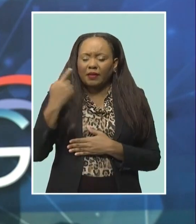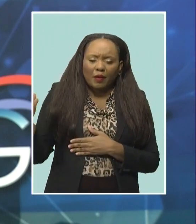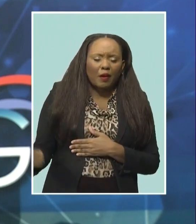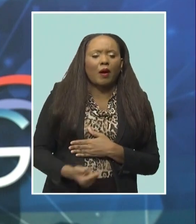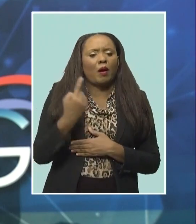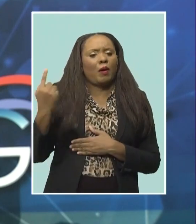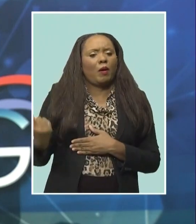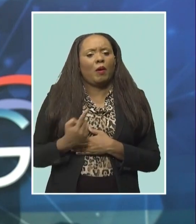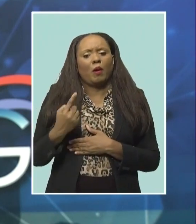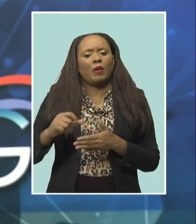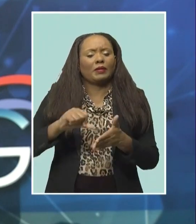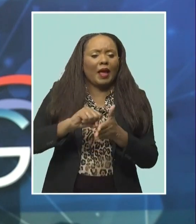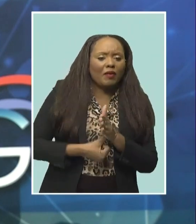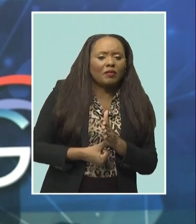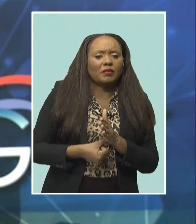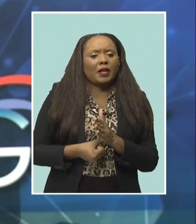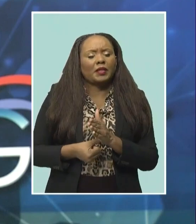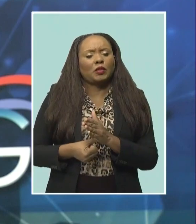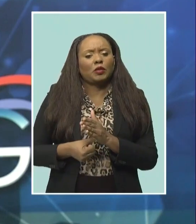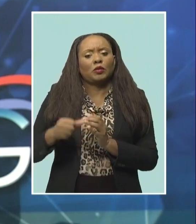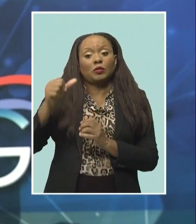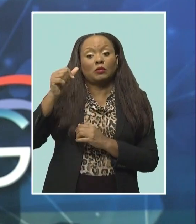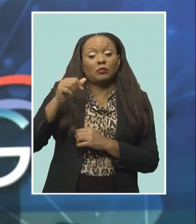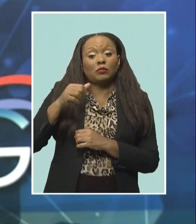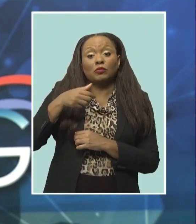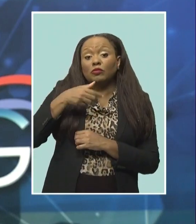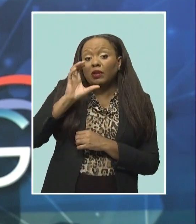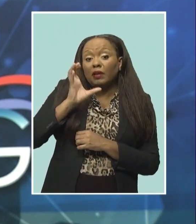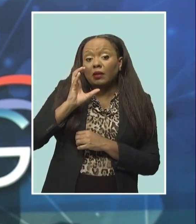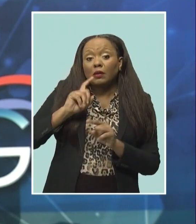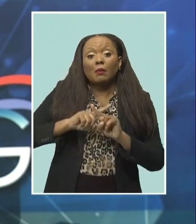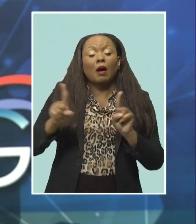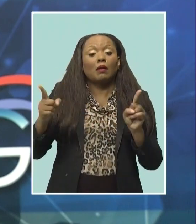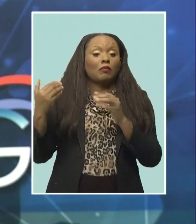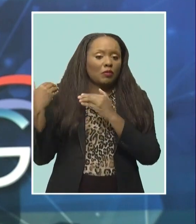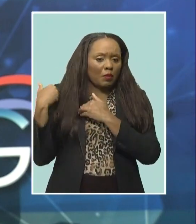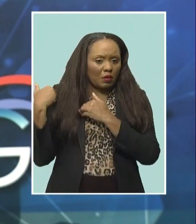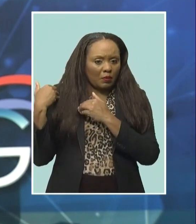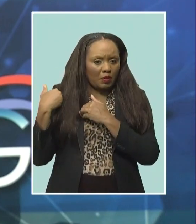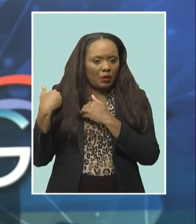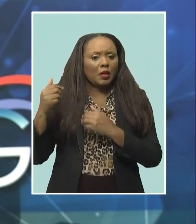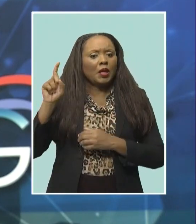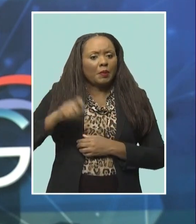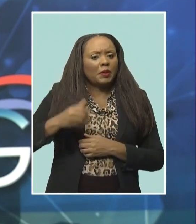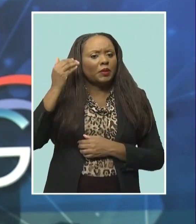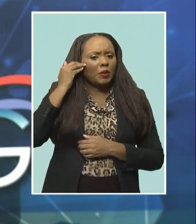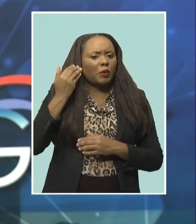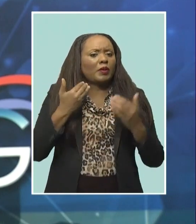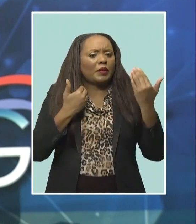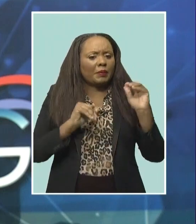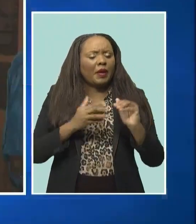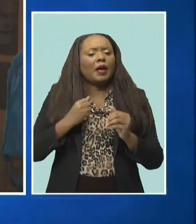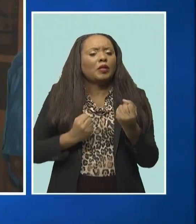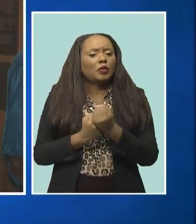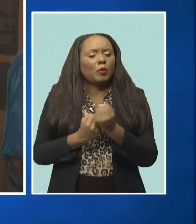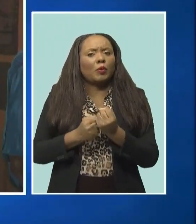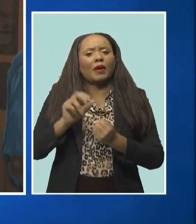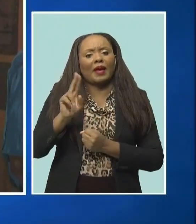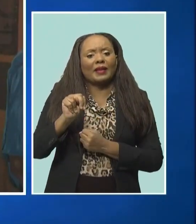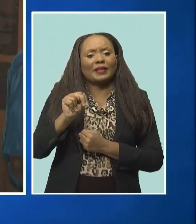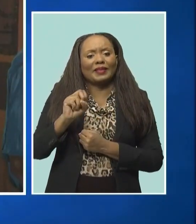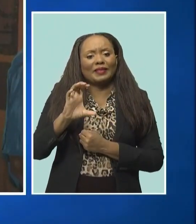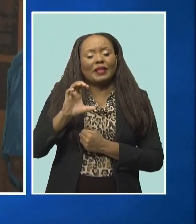to intensify in the build-up to Grand Kadooment. Mountgate Distilleries, the National Council on Substance Abuse, and ride-hailing